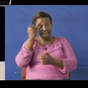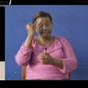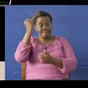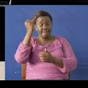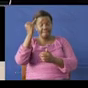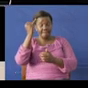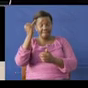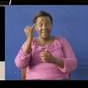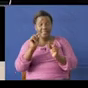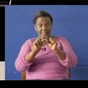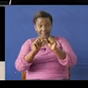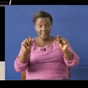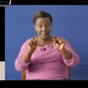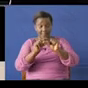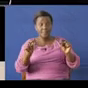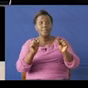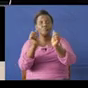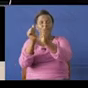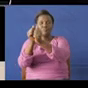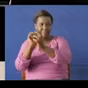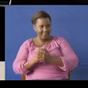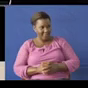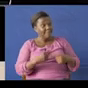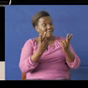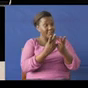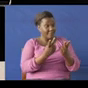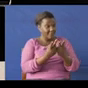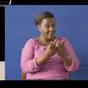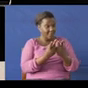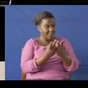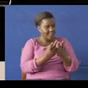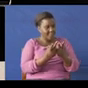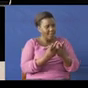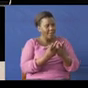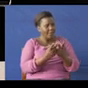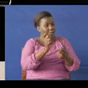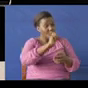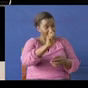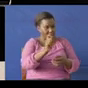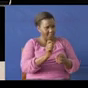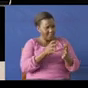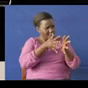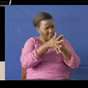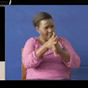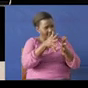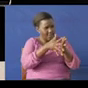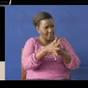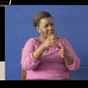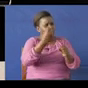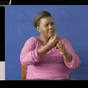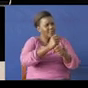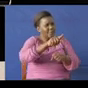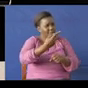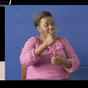than 10 sentences, write down what can you do to reduce pollution in